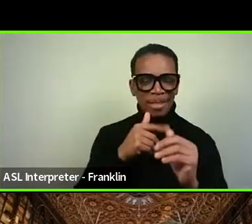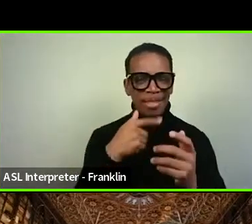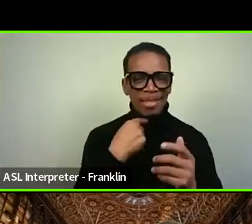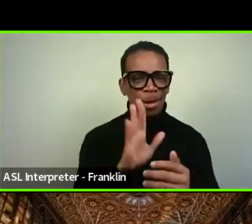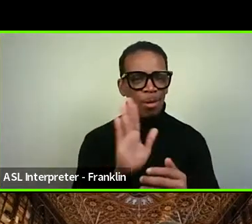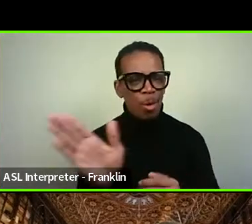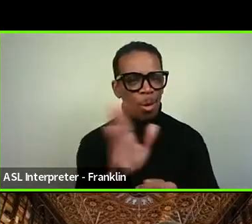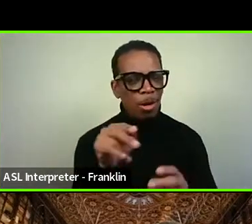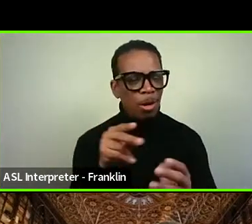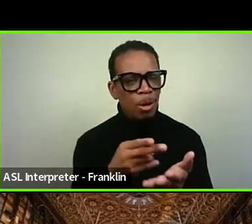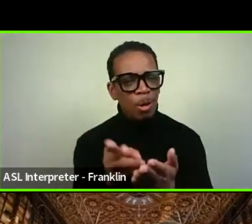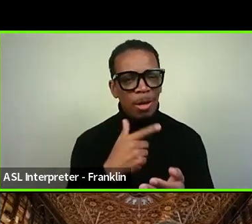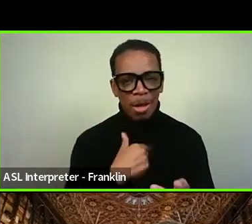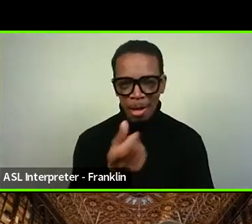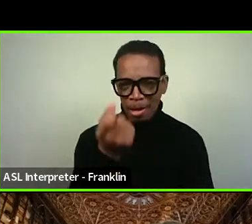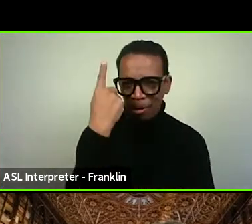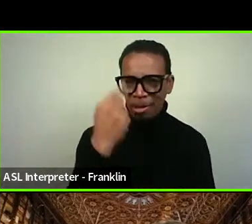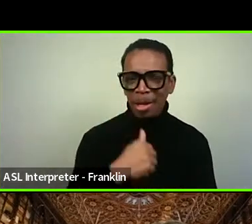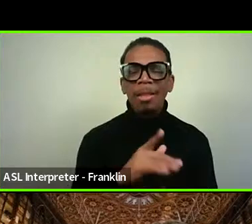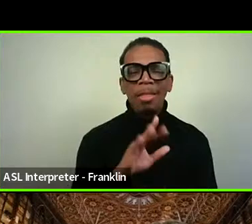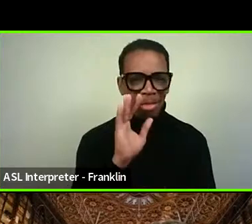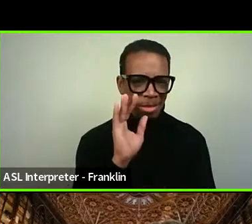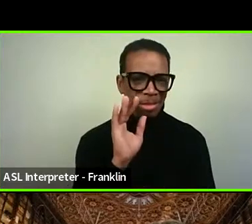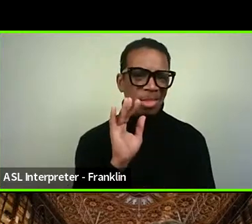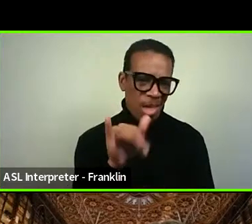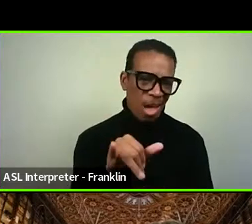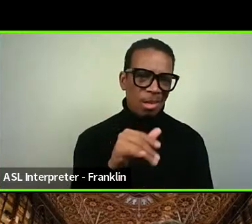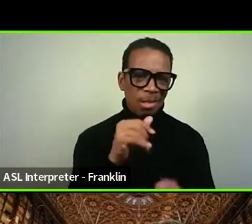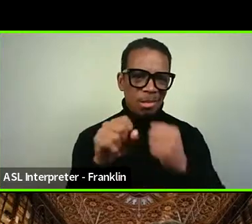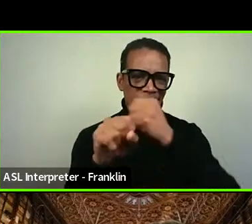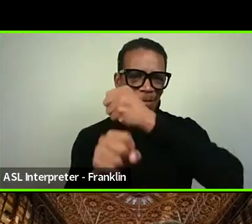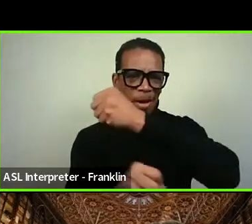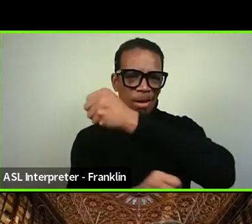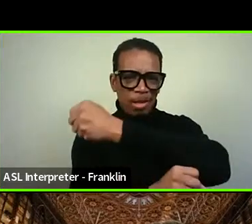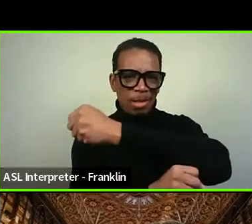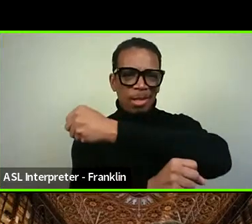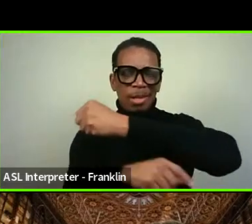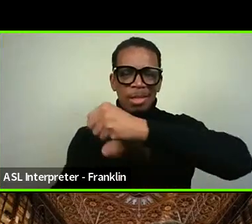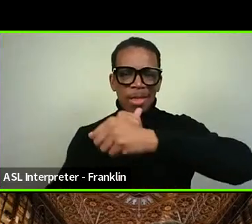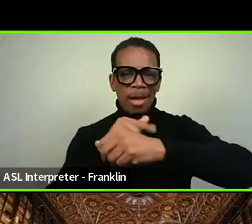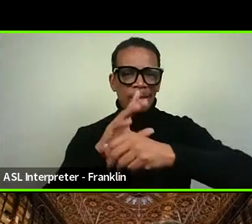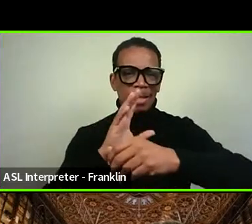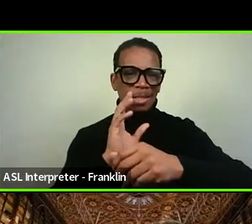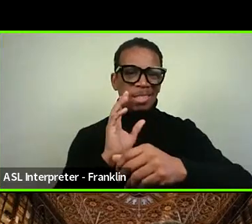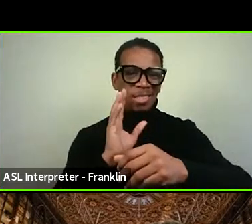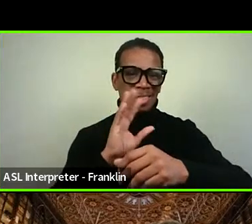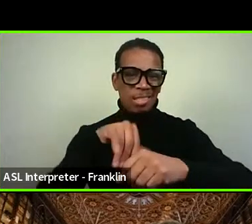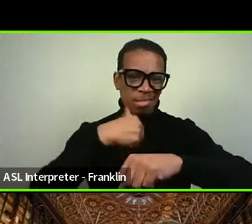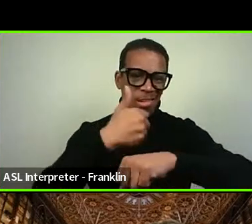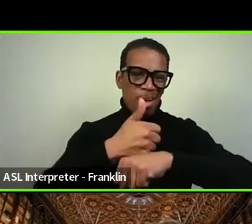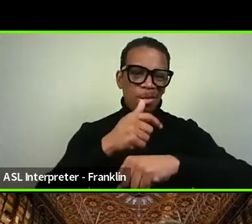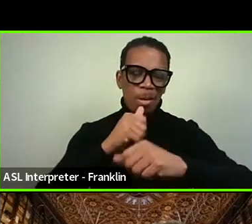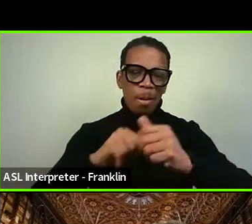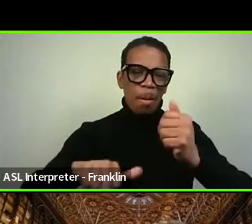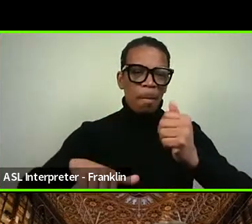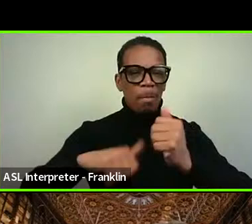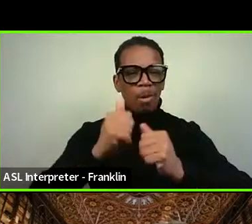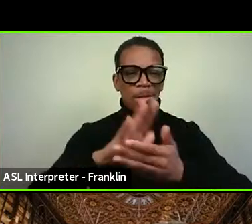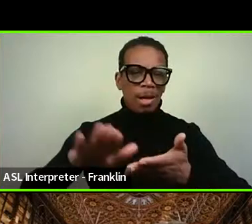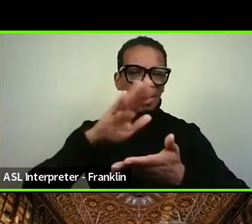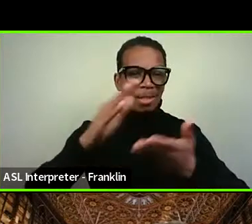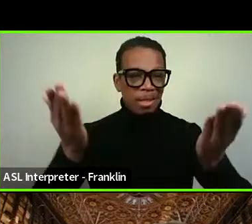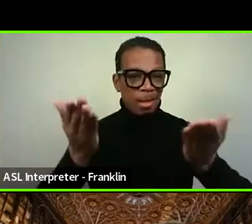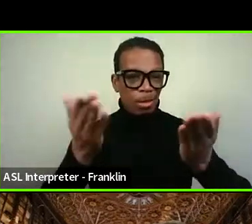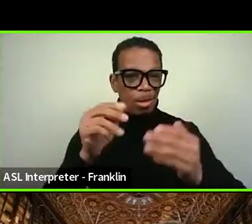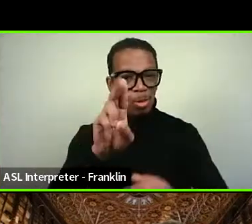it's the underpinnings that really, are ingrained in many of our post-secondary education institutions in the United States,